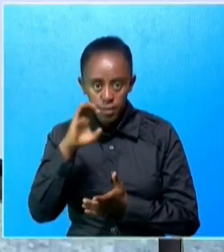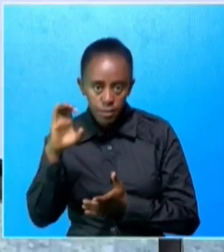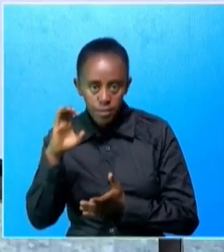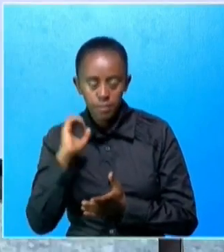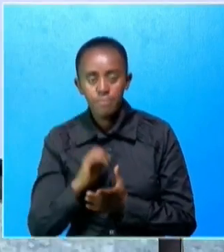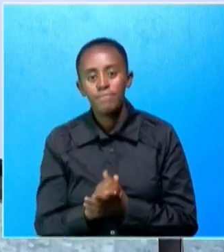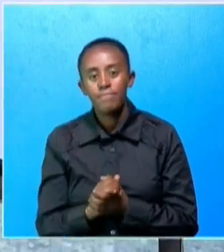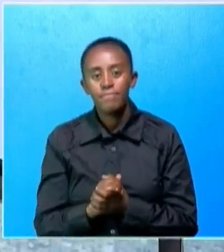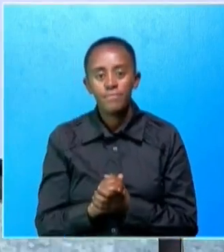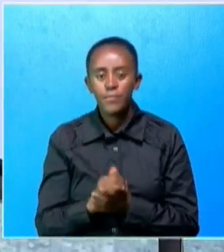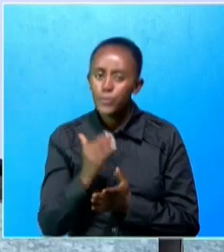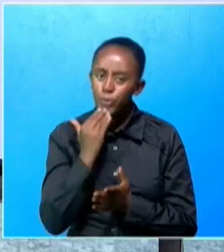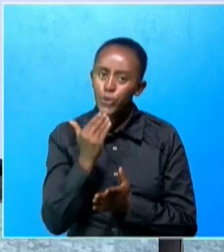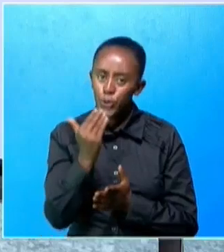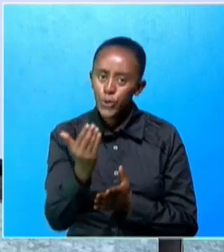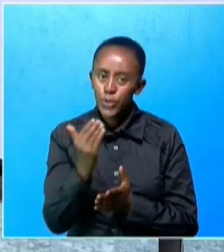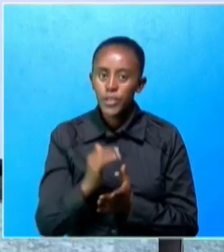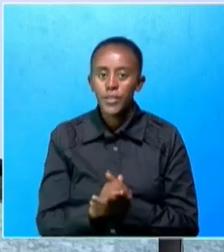Good.